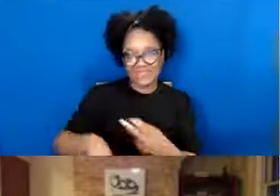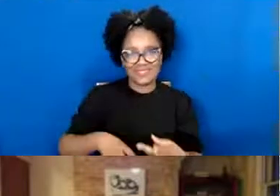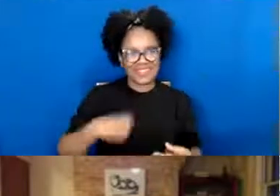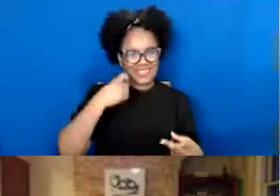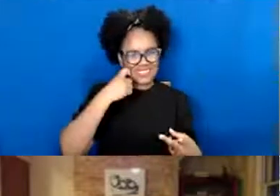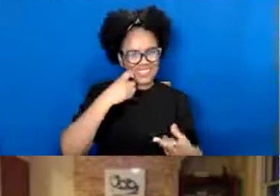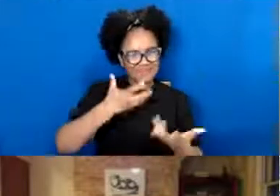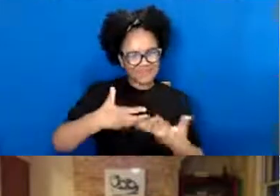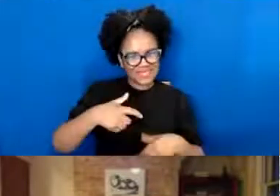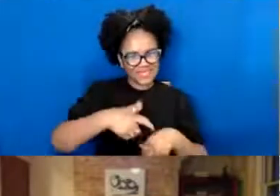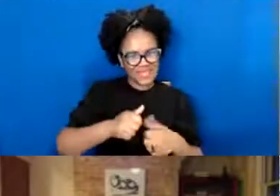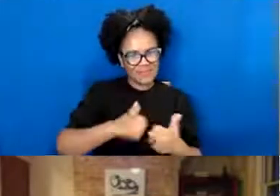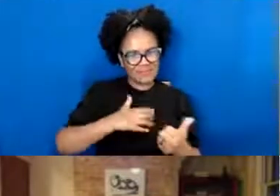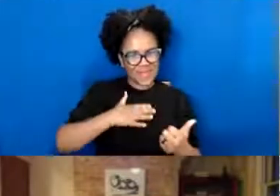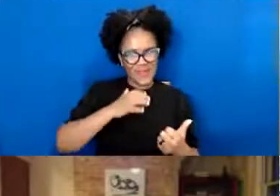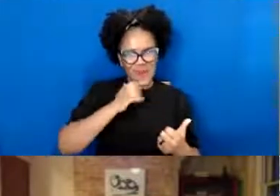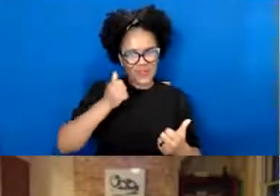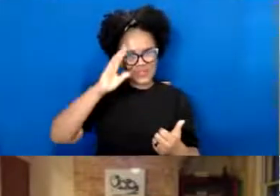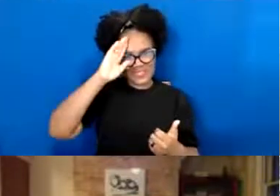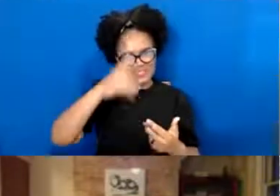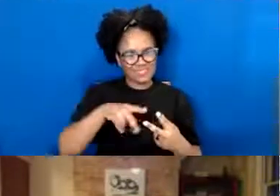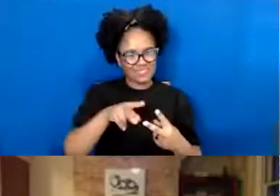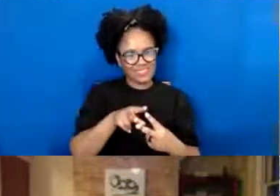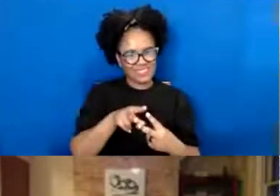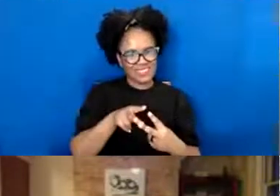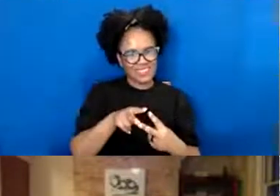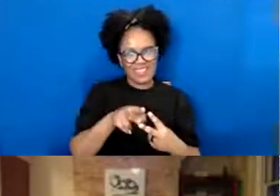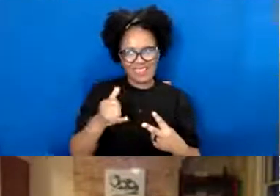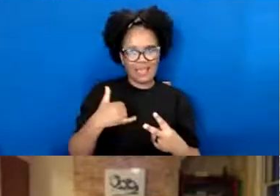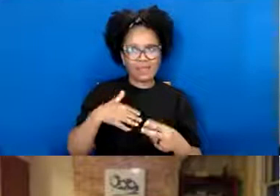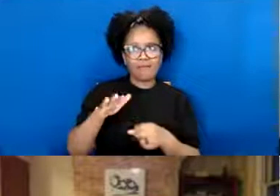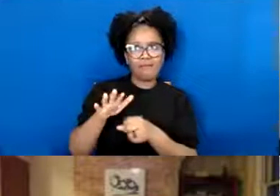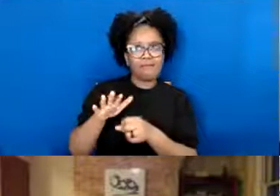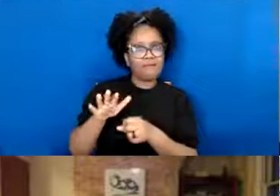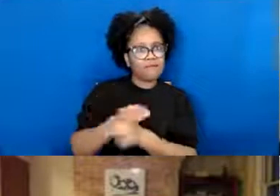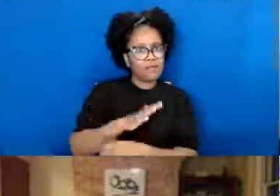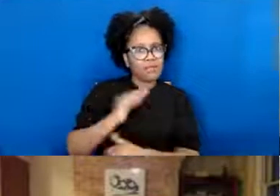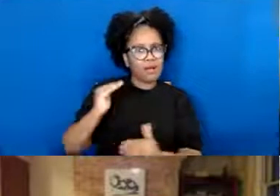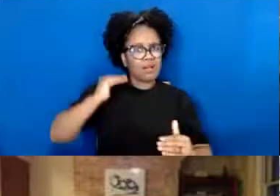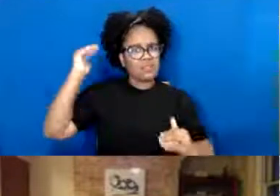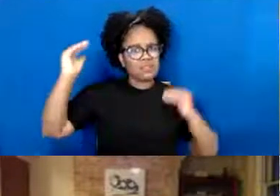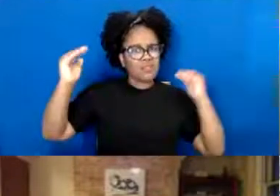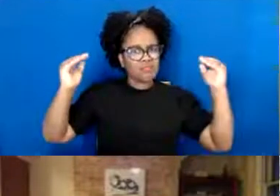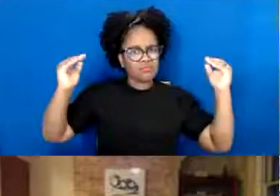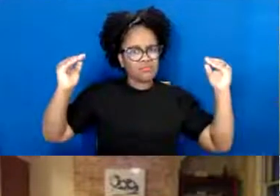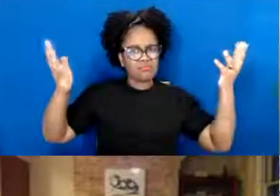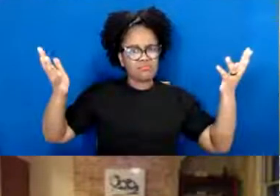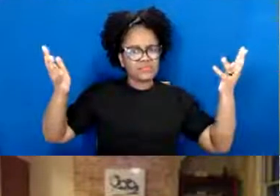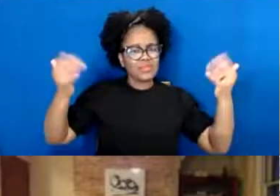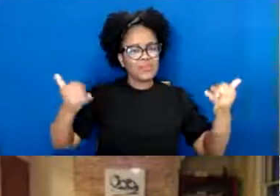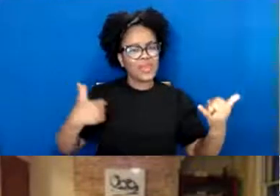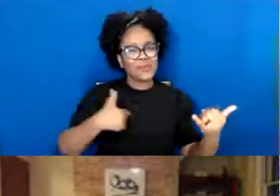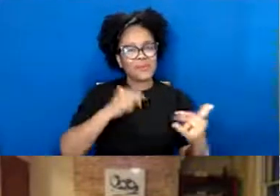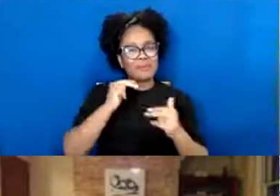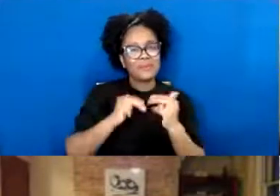just we're at this point like they're full out adults, right? And we're building a new relationship where we're all creative